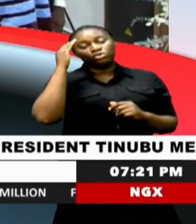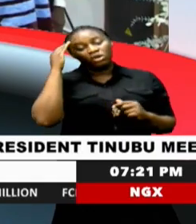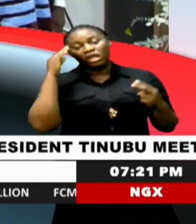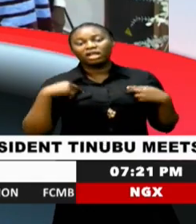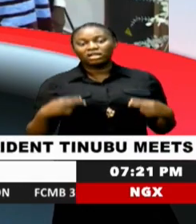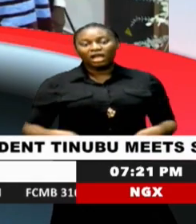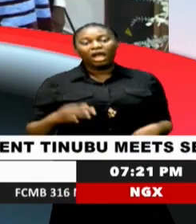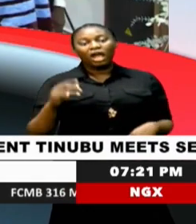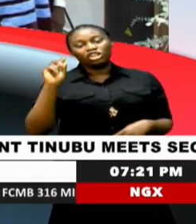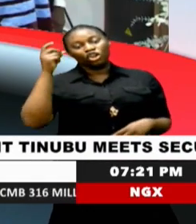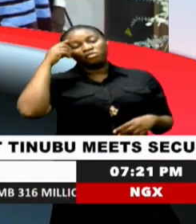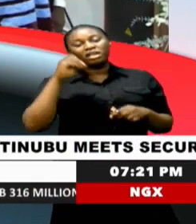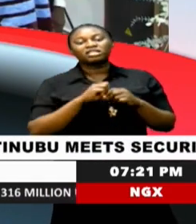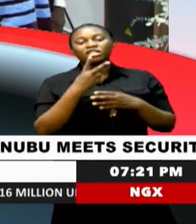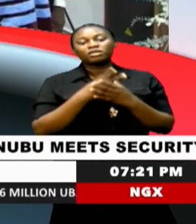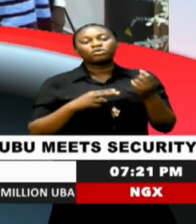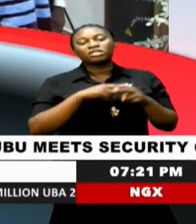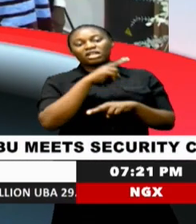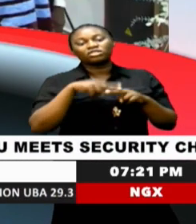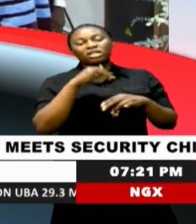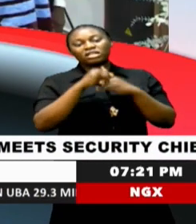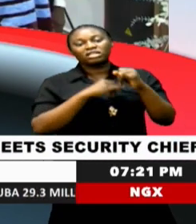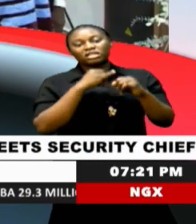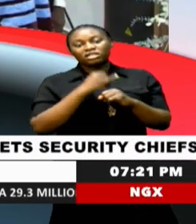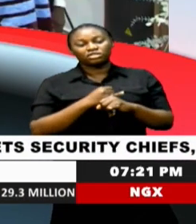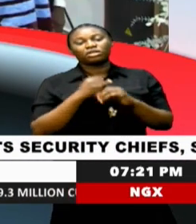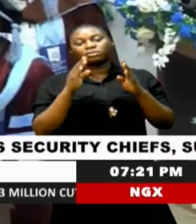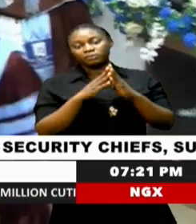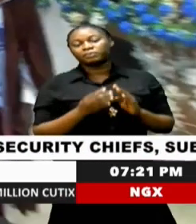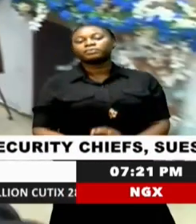and governance in both the national and international arena.